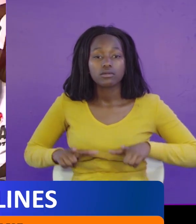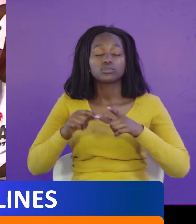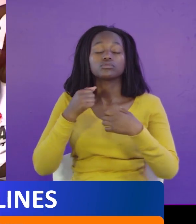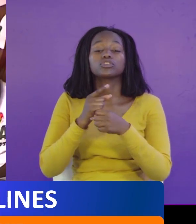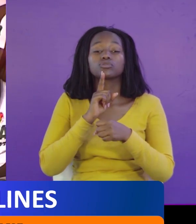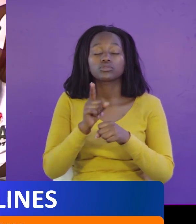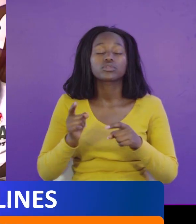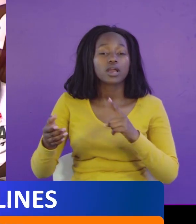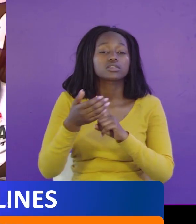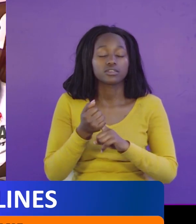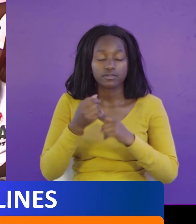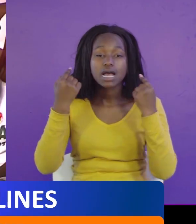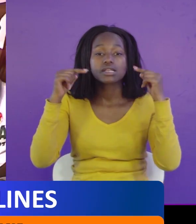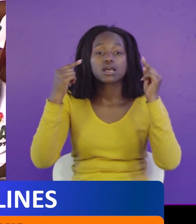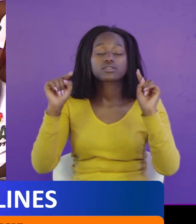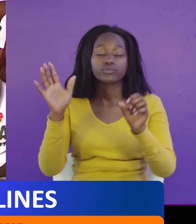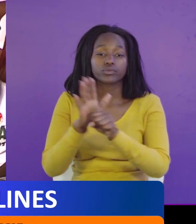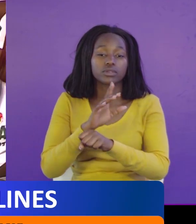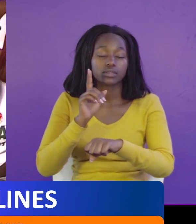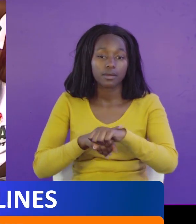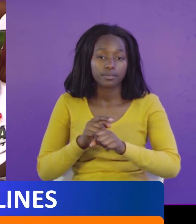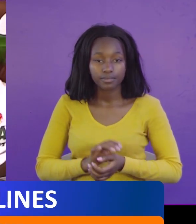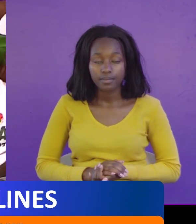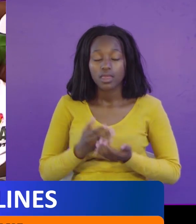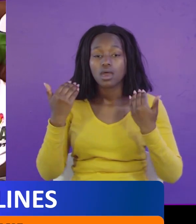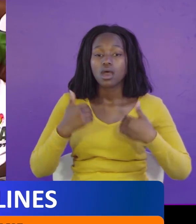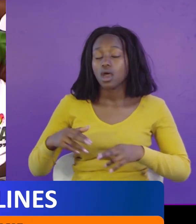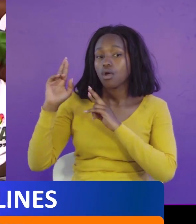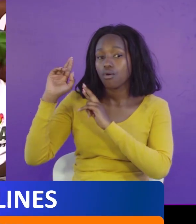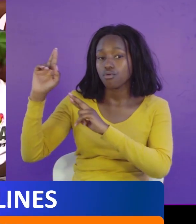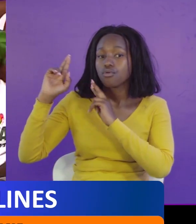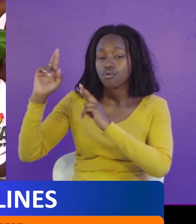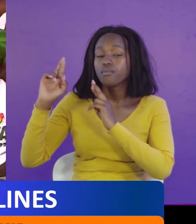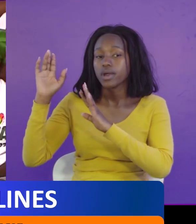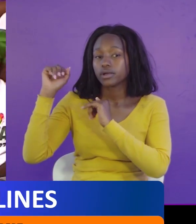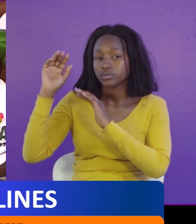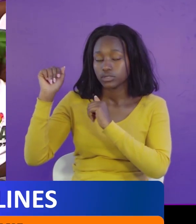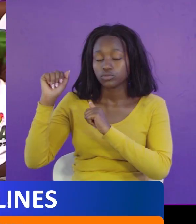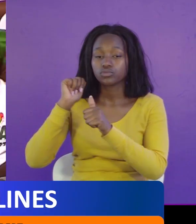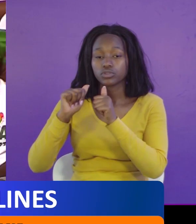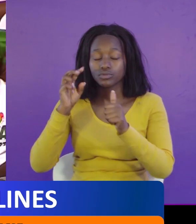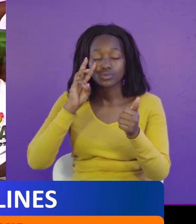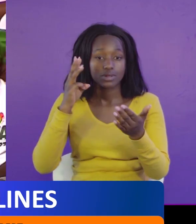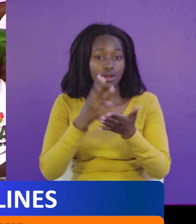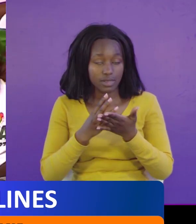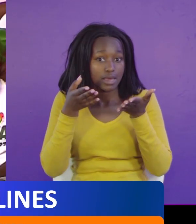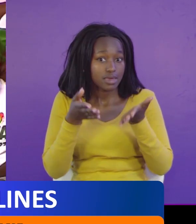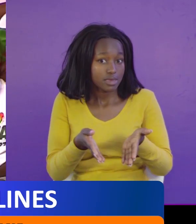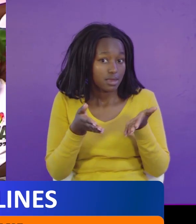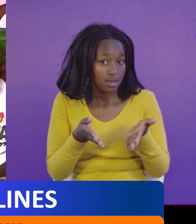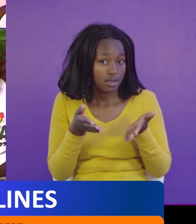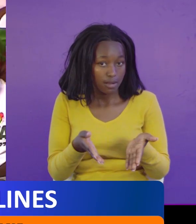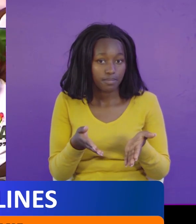Kenya. It is my hope, expectation, and dream that we are witnessing the birth or